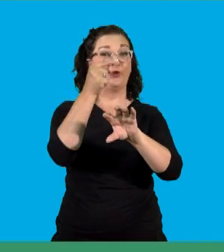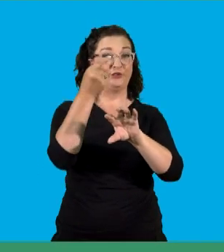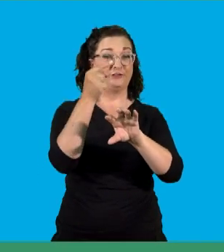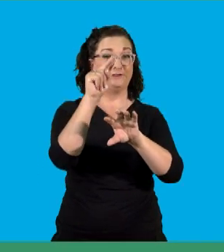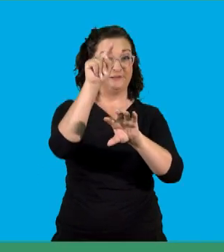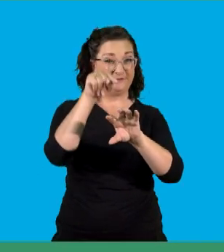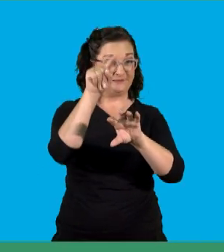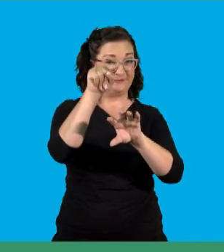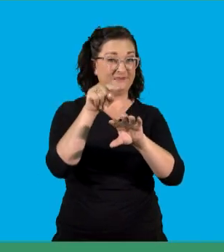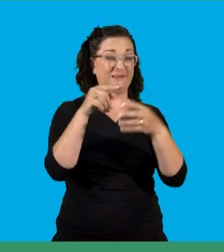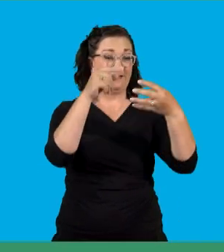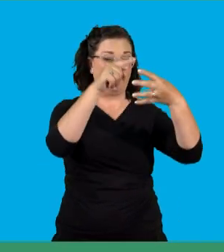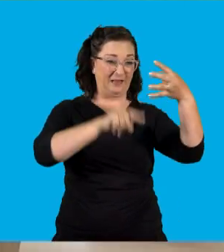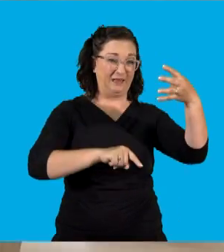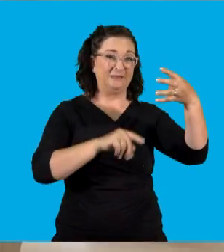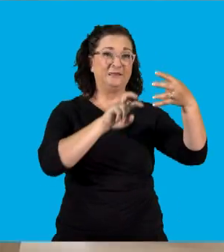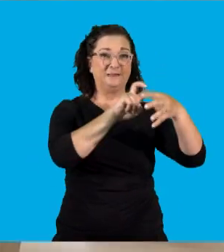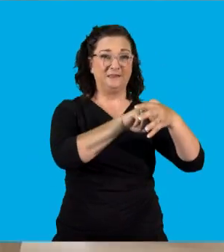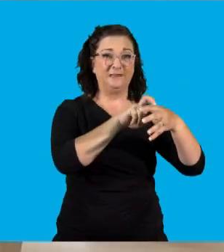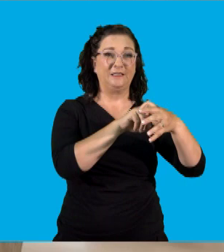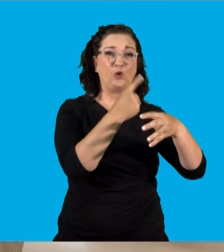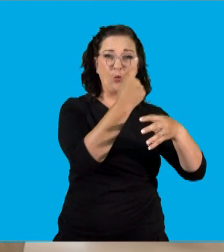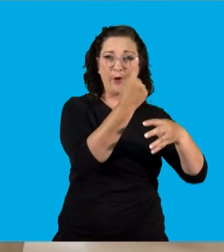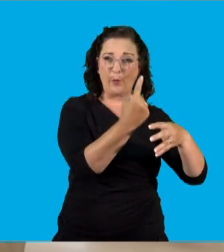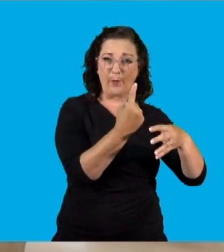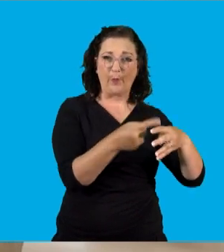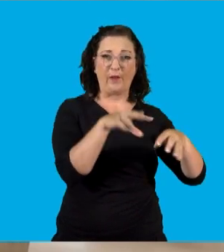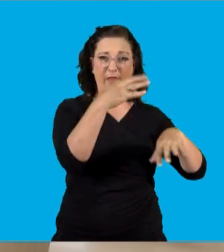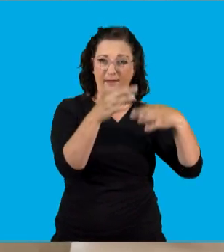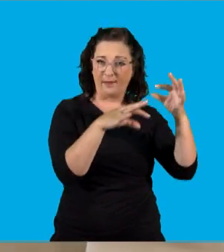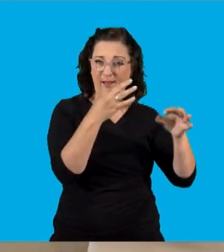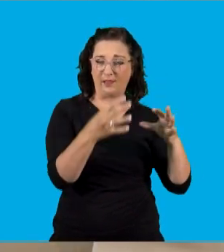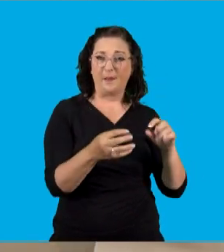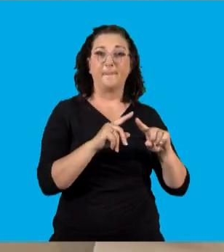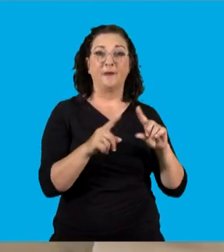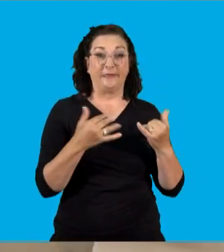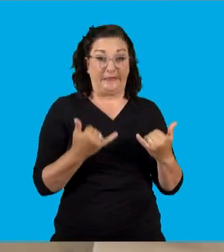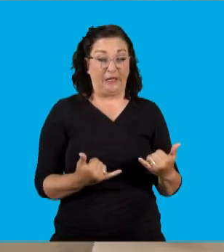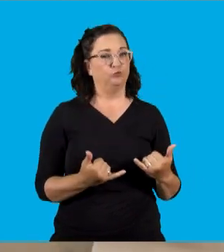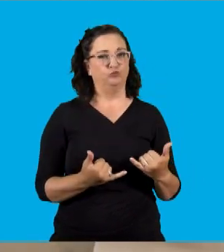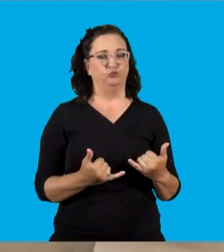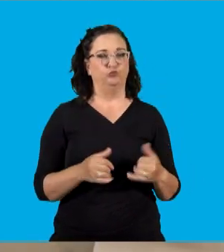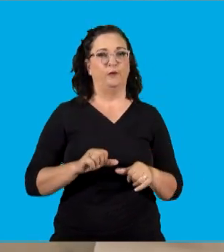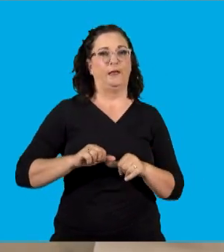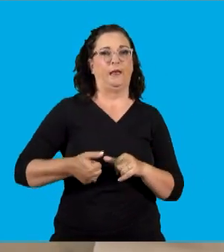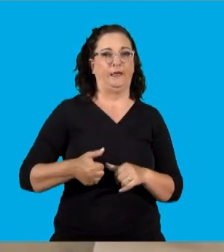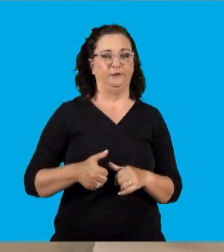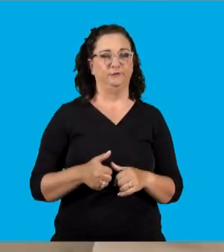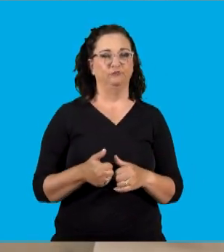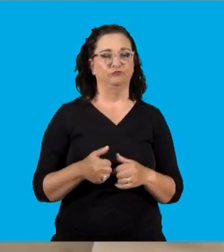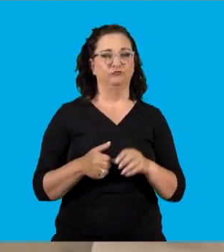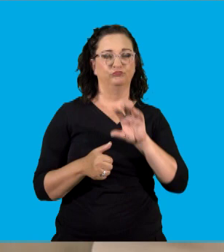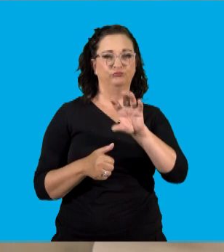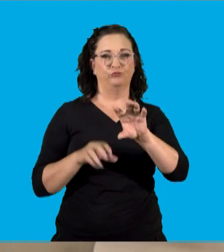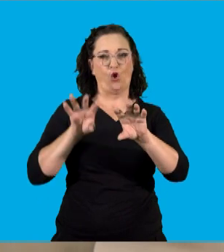socio-economic issues. We are going to deal or unpack them one by one on our next concept that we are